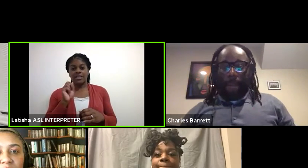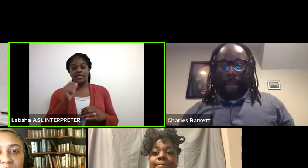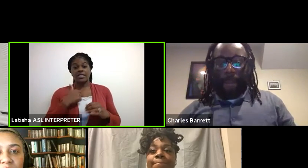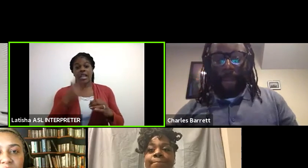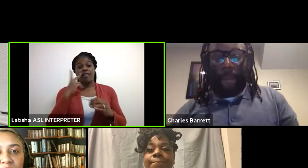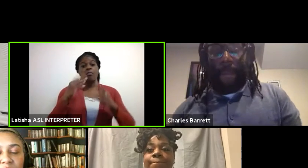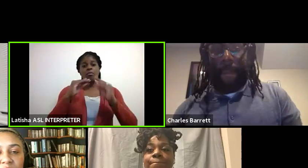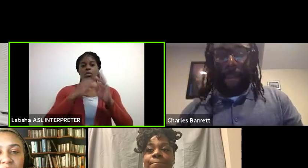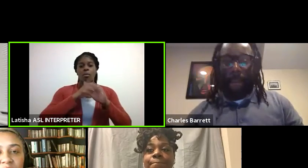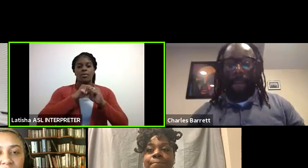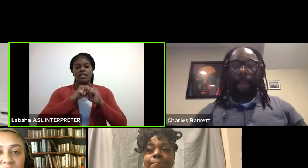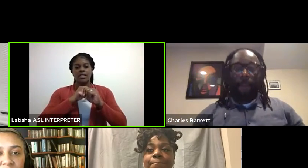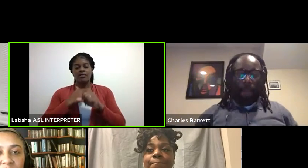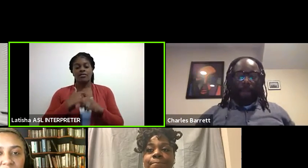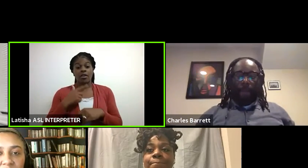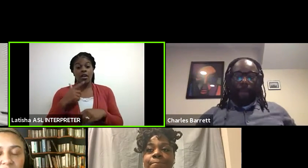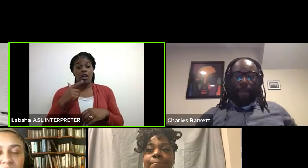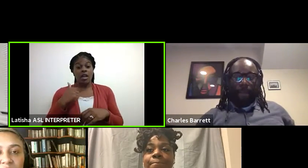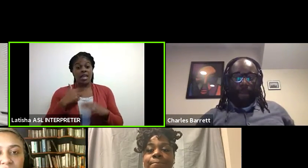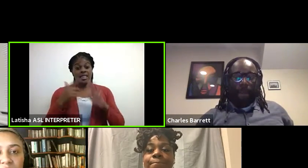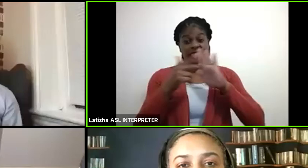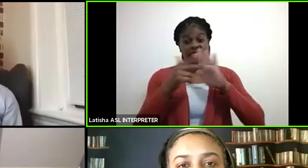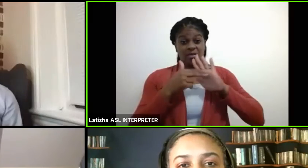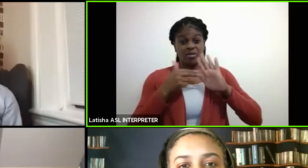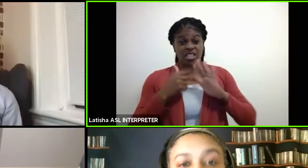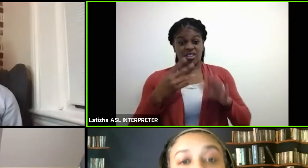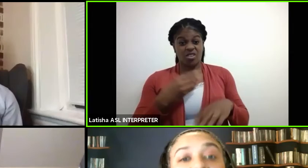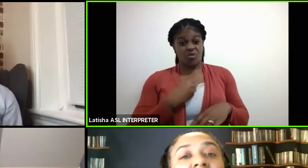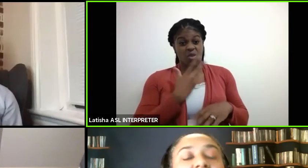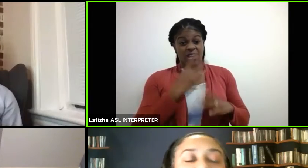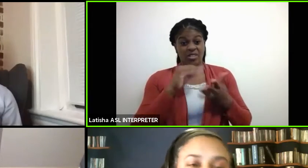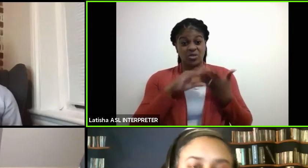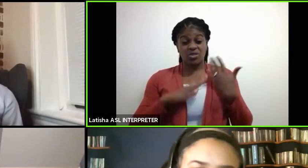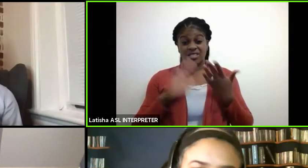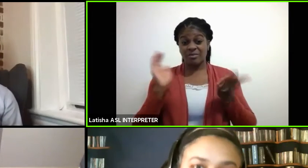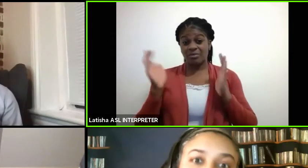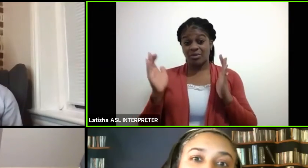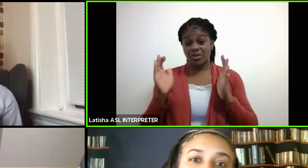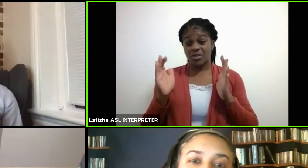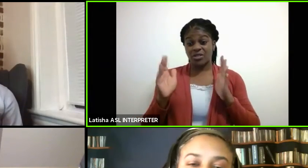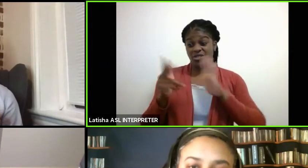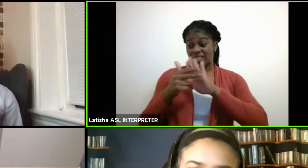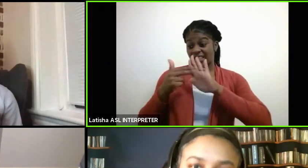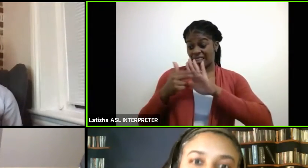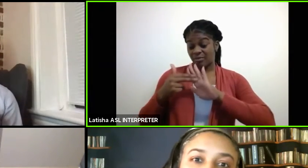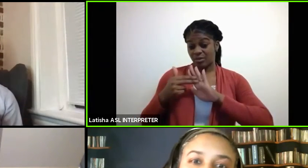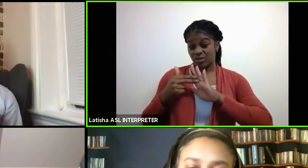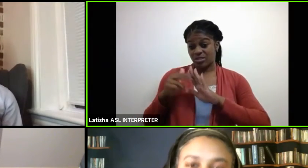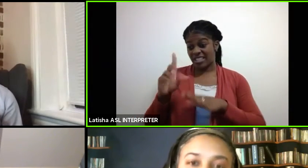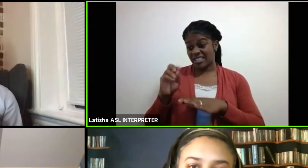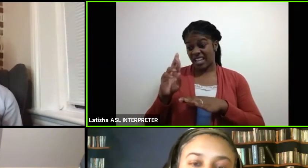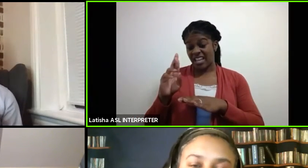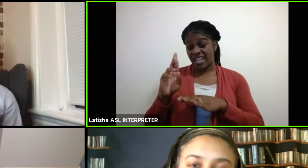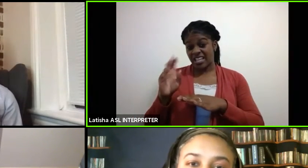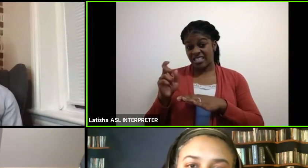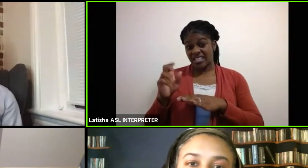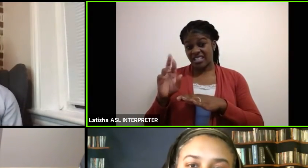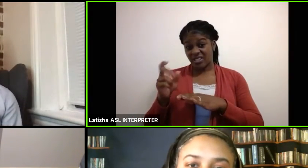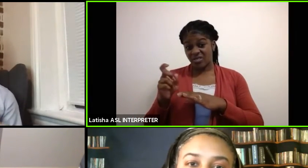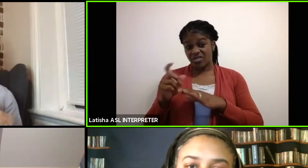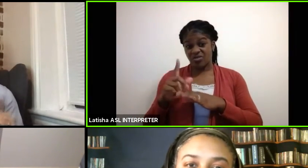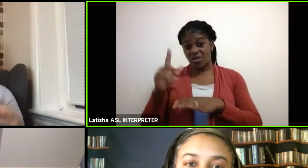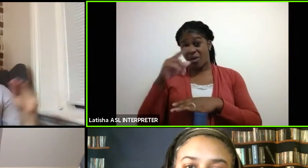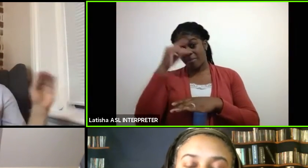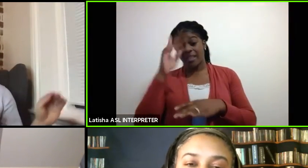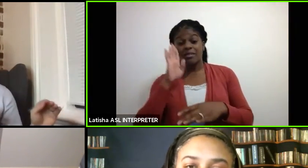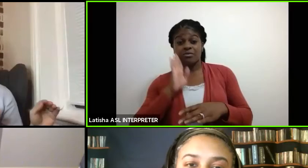and the labels that are placed on white students mm-hmm. than we are of the labels and diagnoses placed on Black and Brown students. And you find it is,